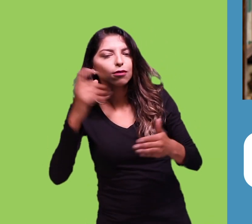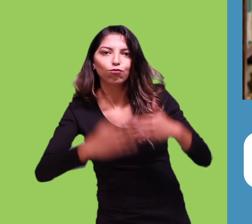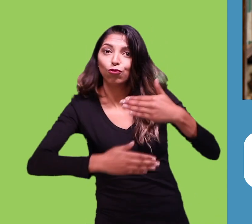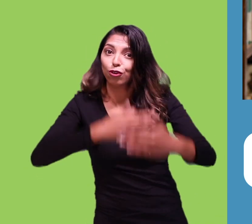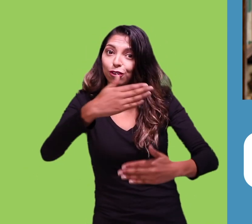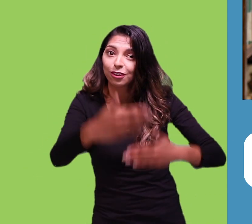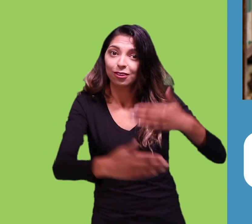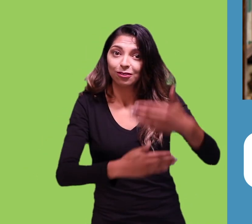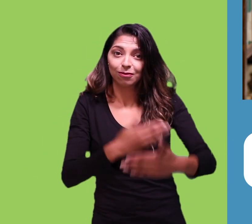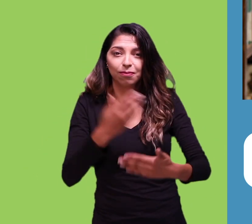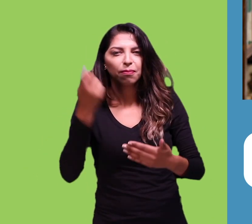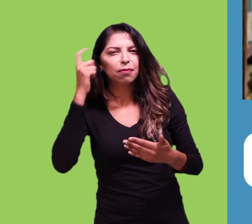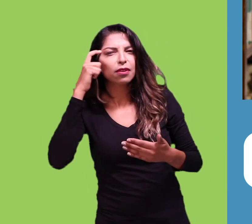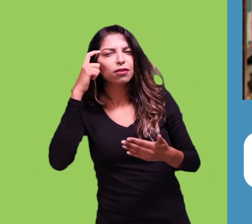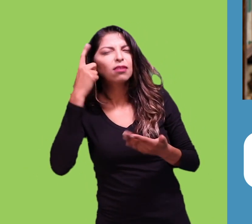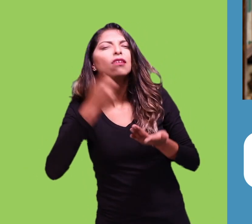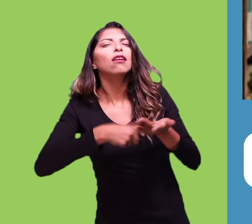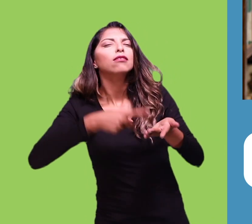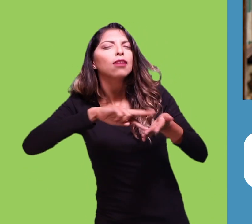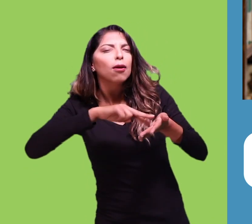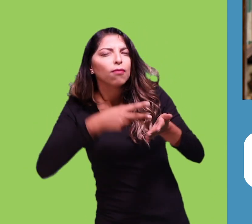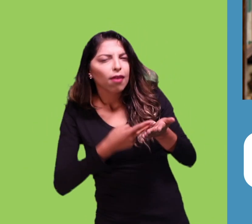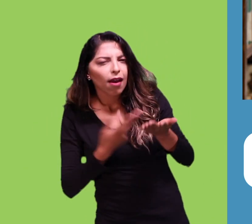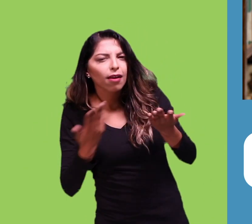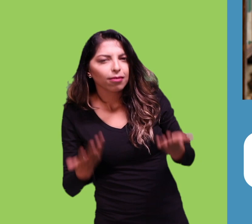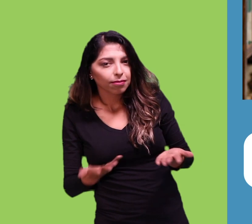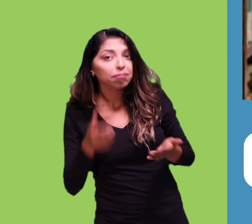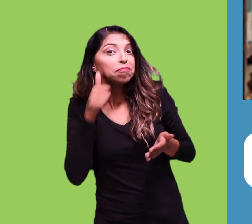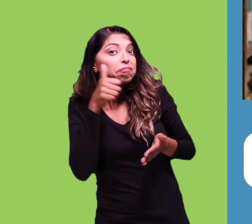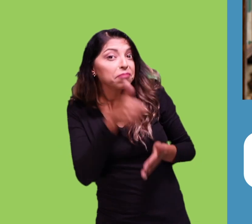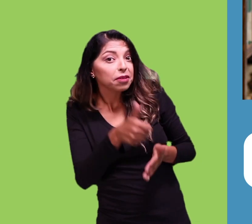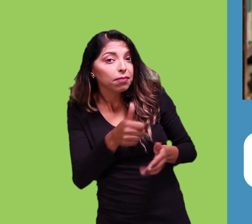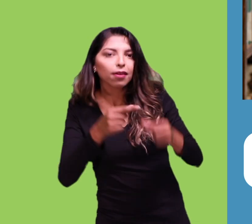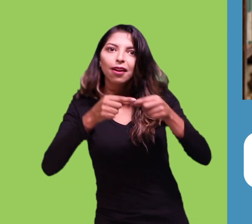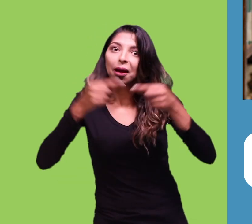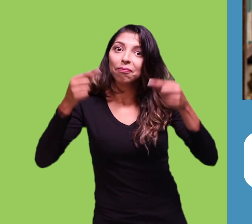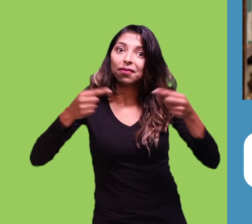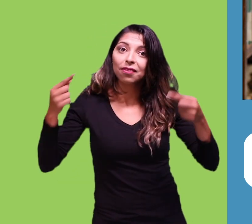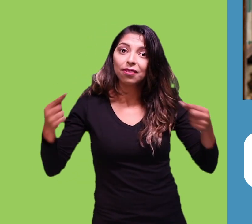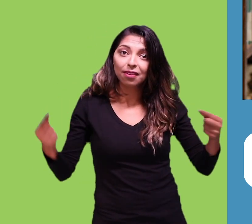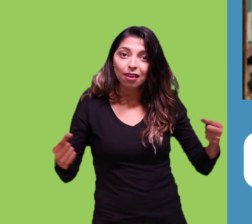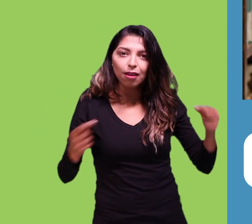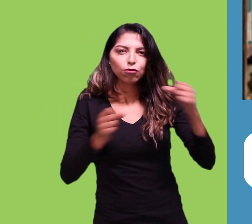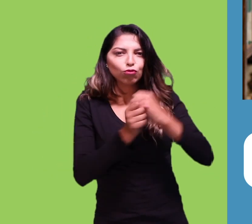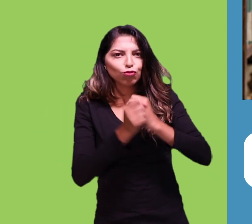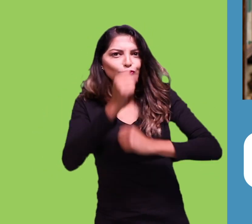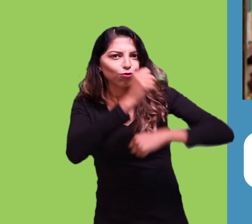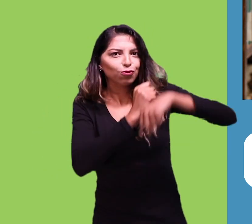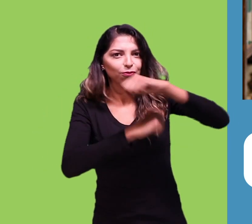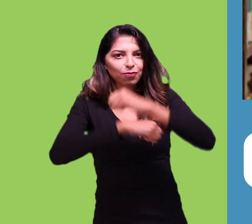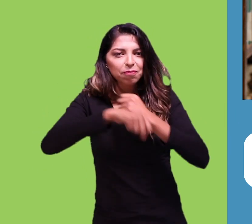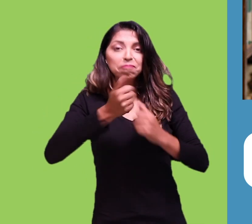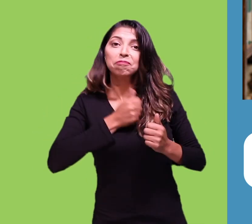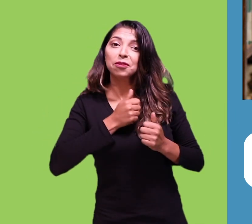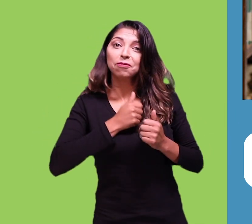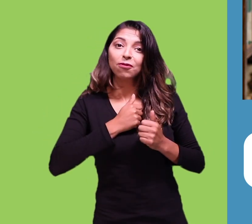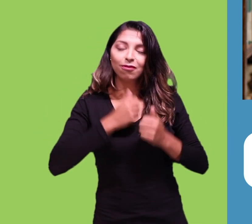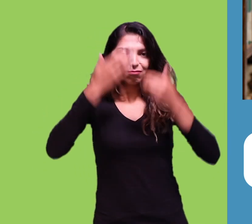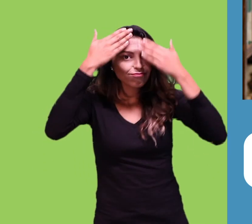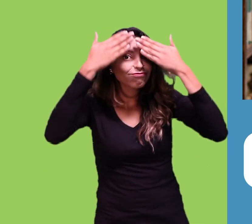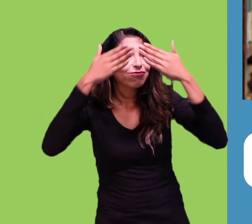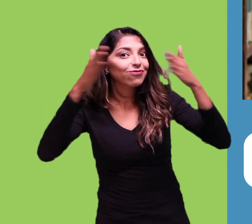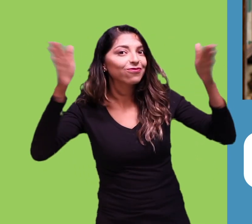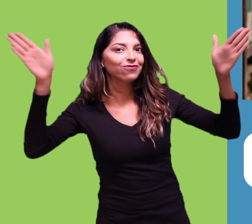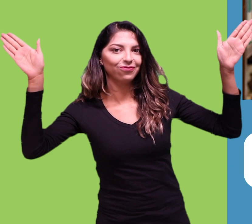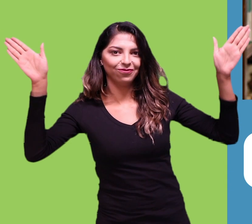in order to complete them. Grammar instruction should be done by students as a process of induction, drawing